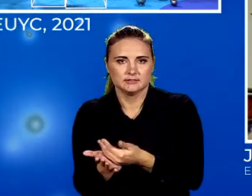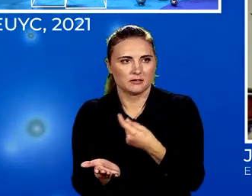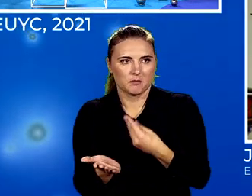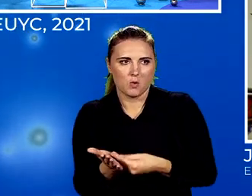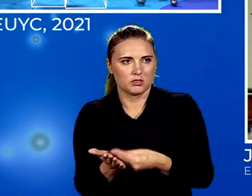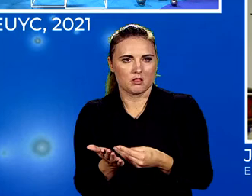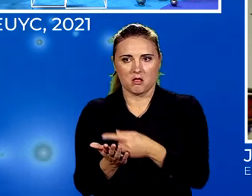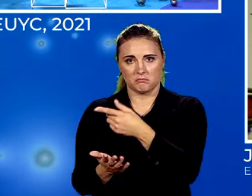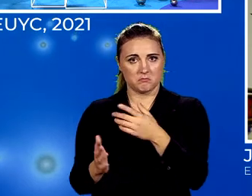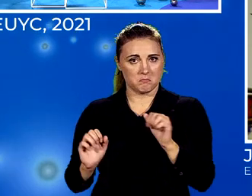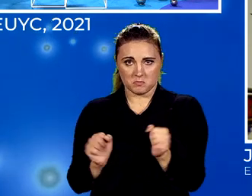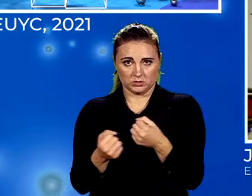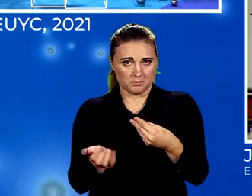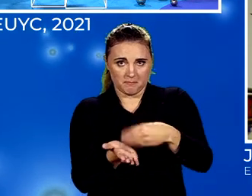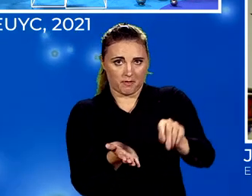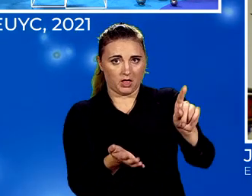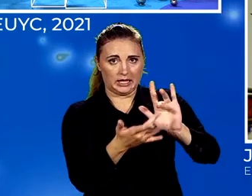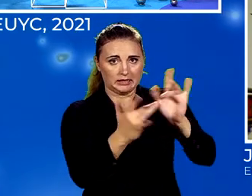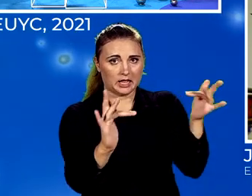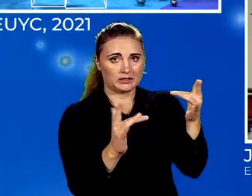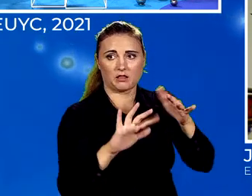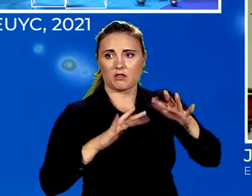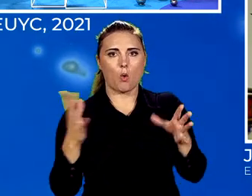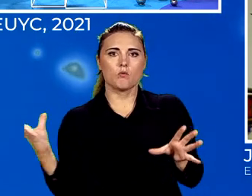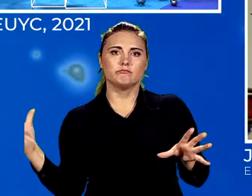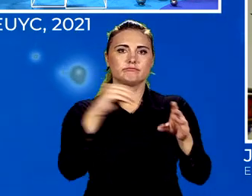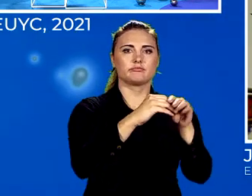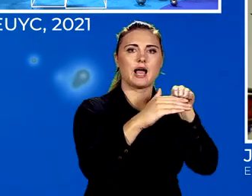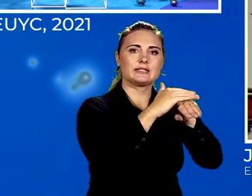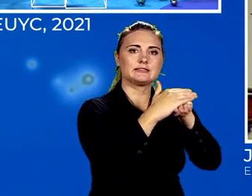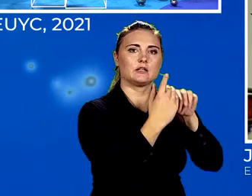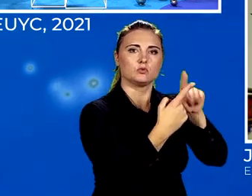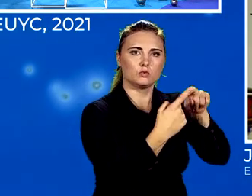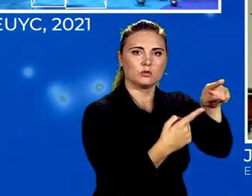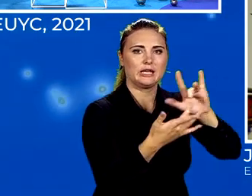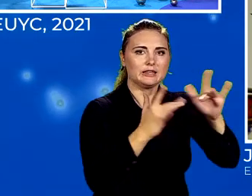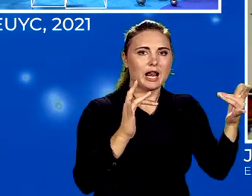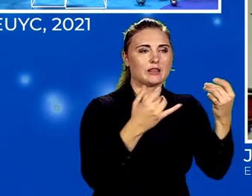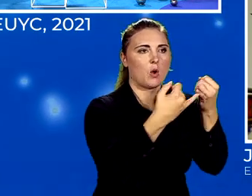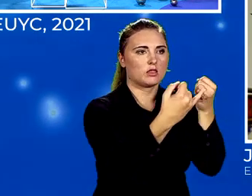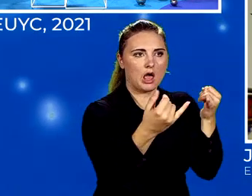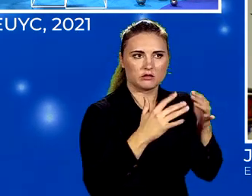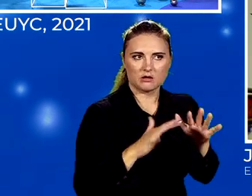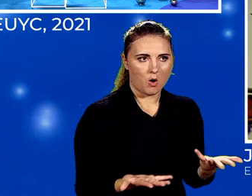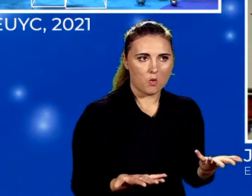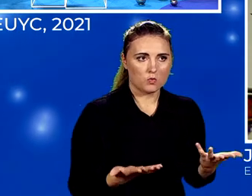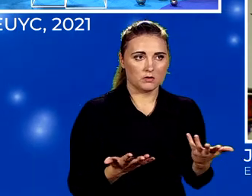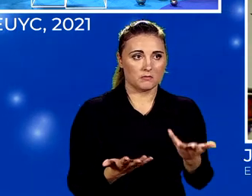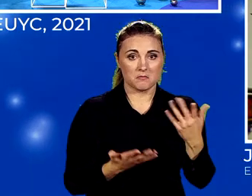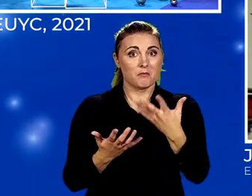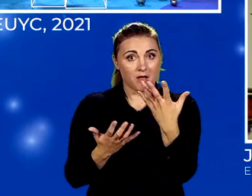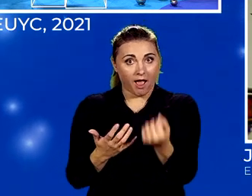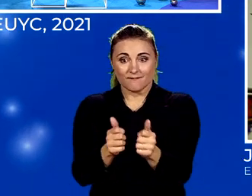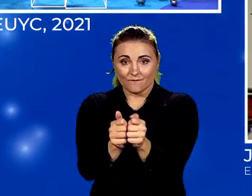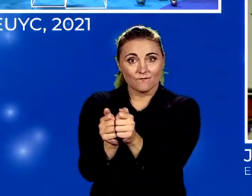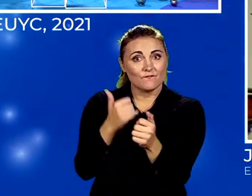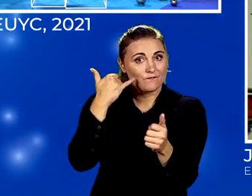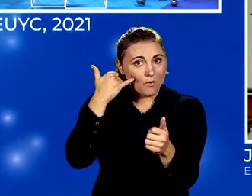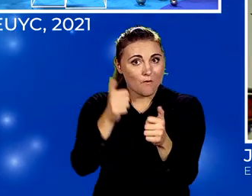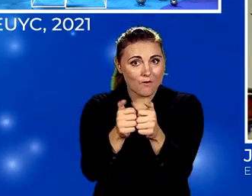events, even though they may have a device, but the device may only be an online phone and not a laptop where you really have